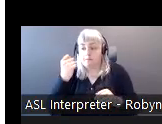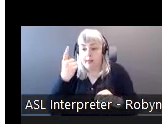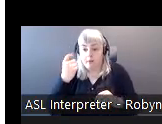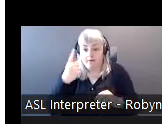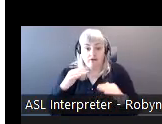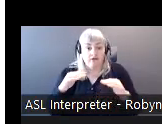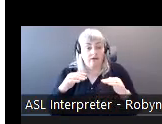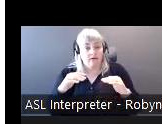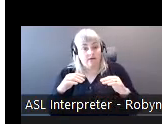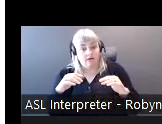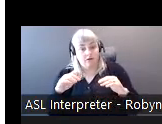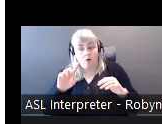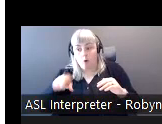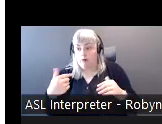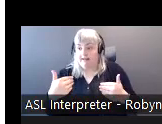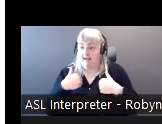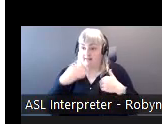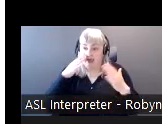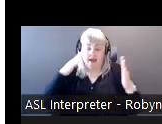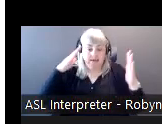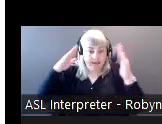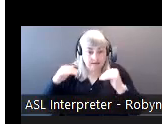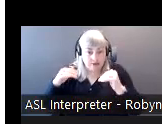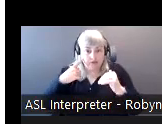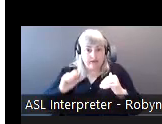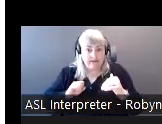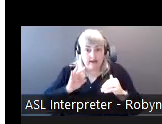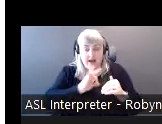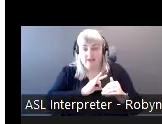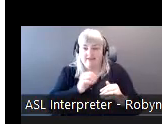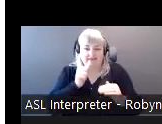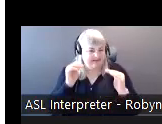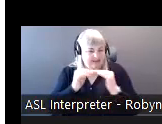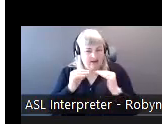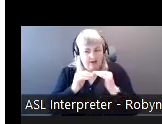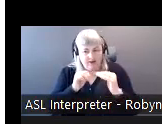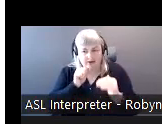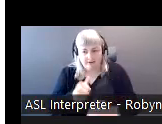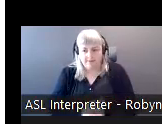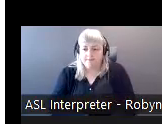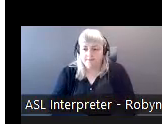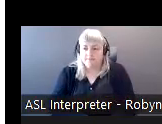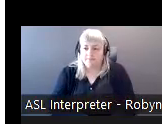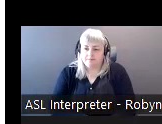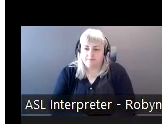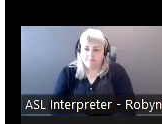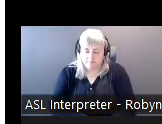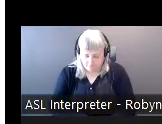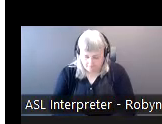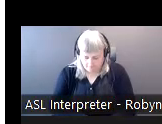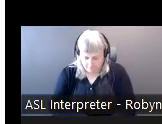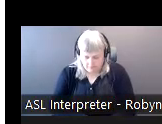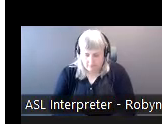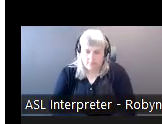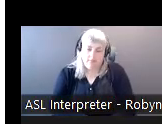have an expectation of staff to take care of themselves just from drinking water. You need to